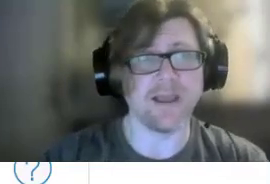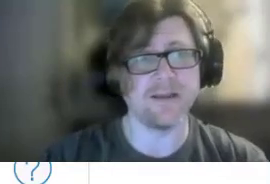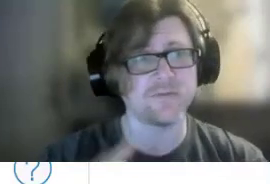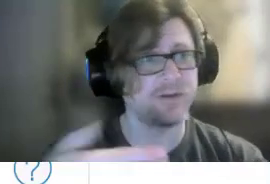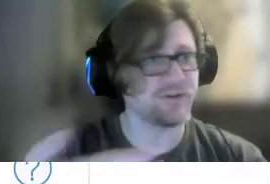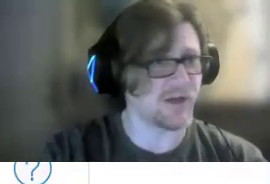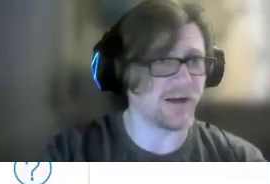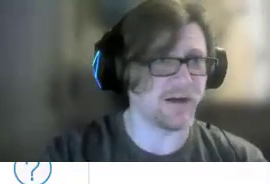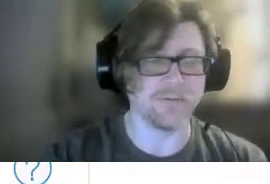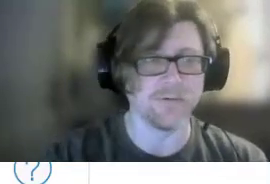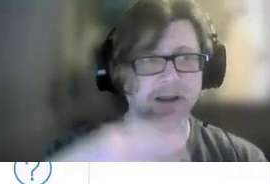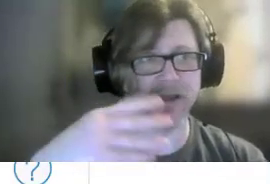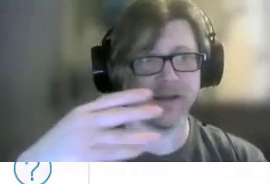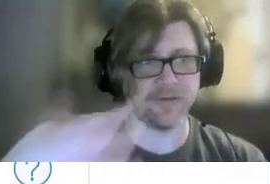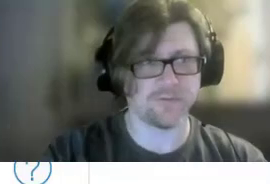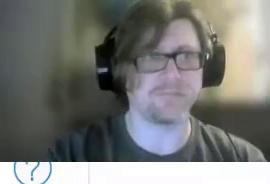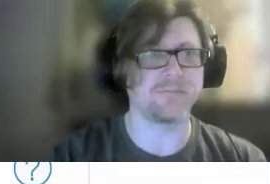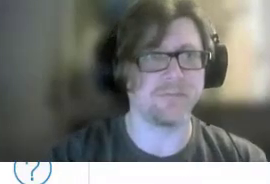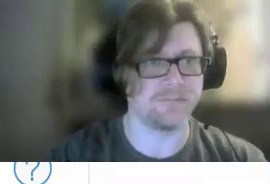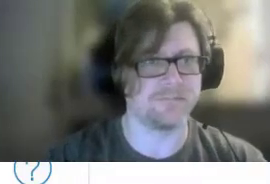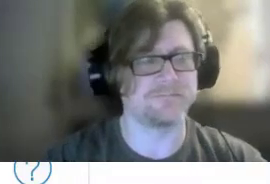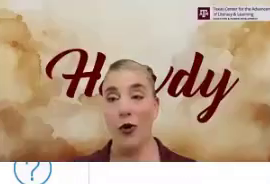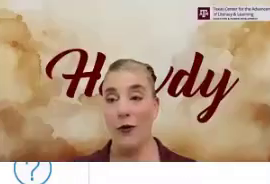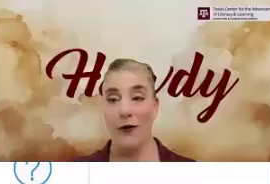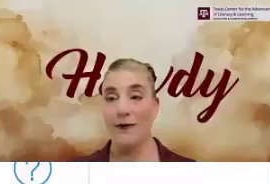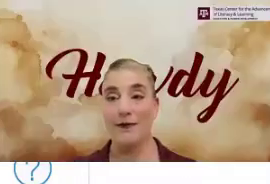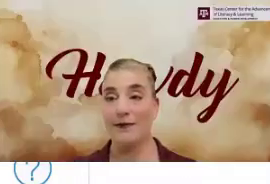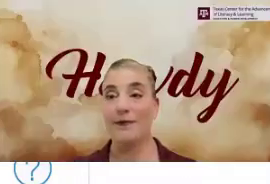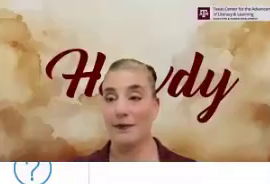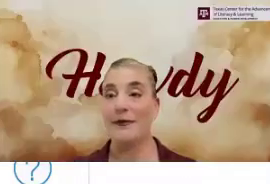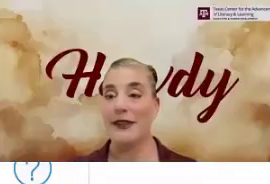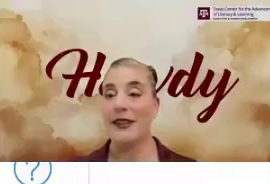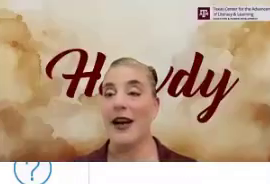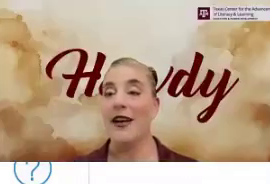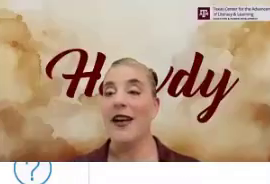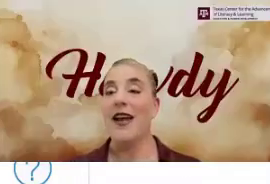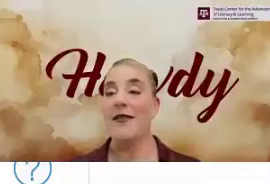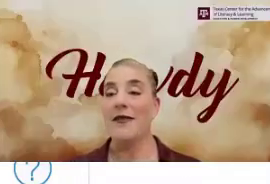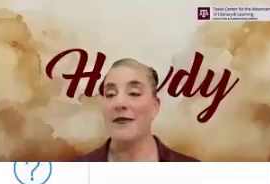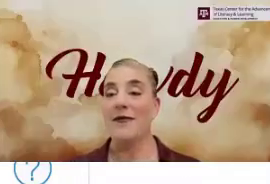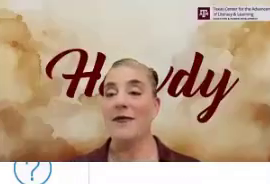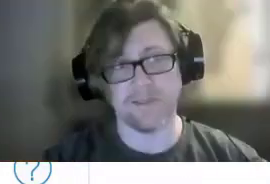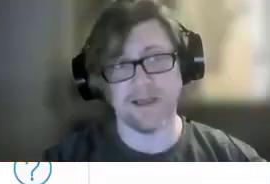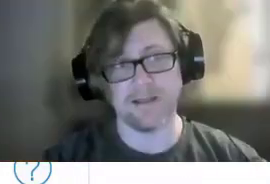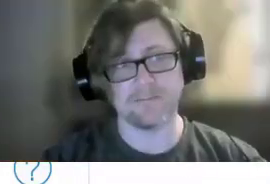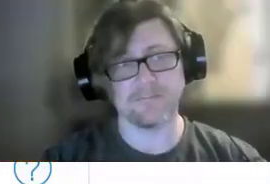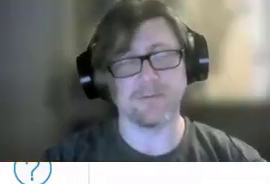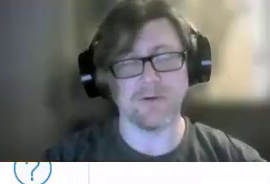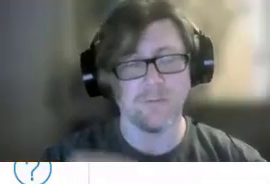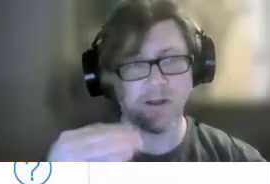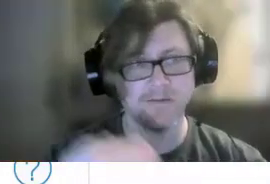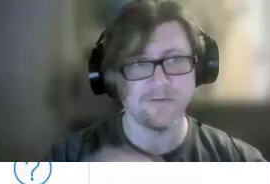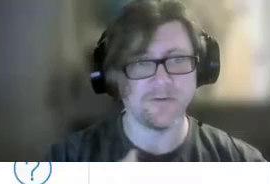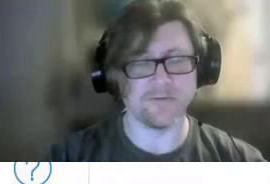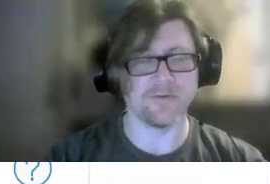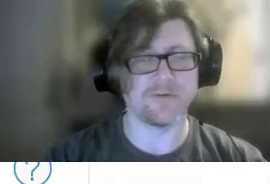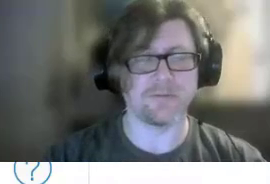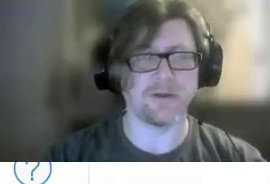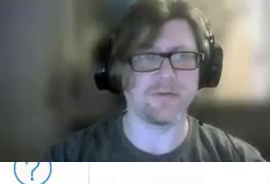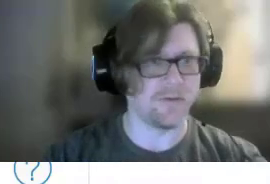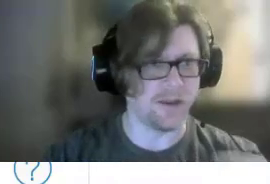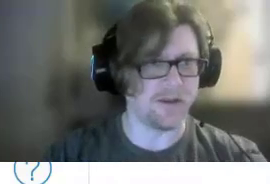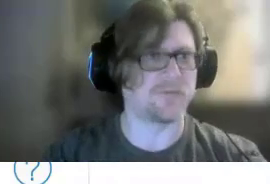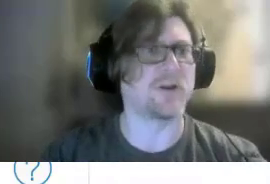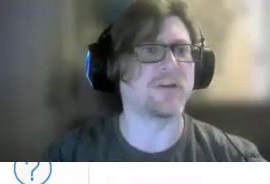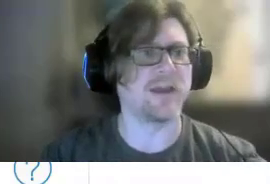will say a screenshot of or a. it's horrible. Yeah. So we don't want that. We don't No. want it to